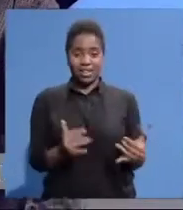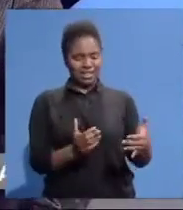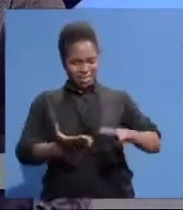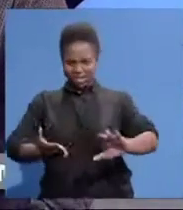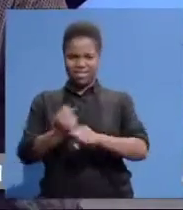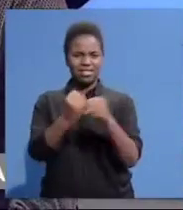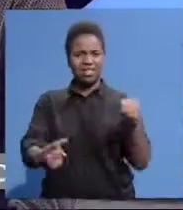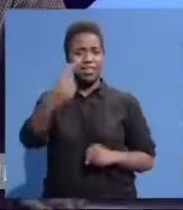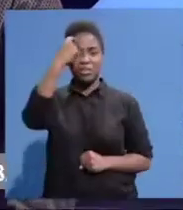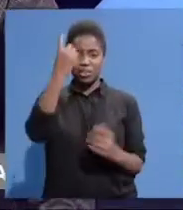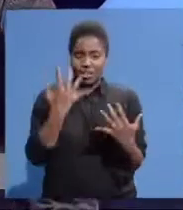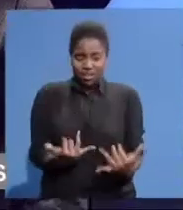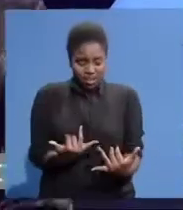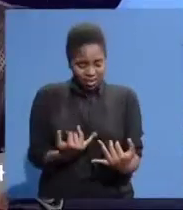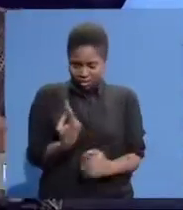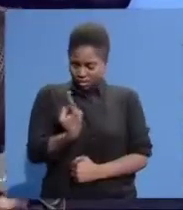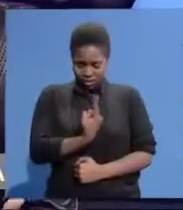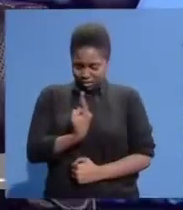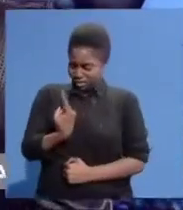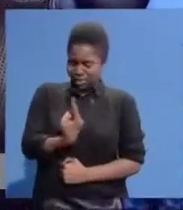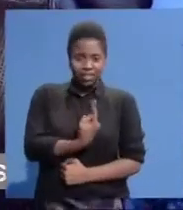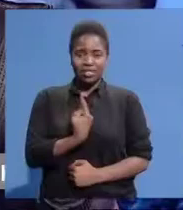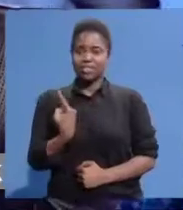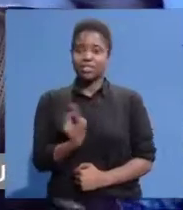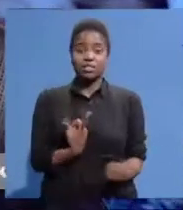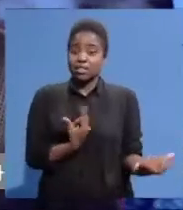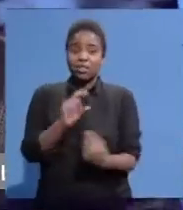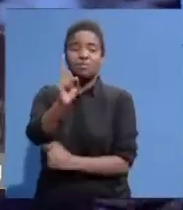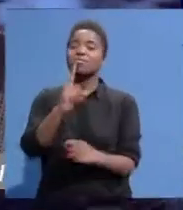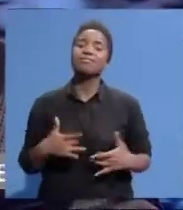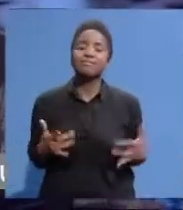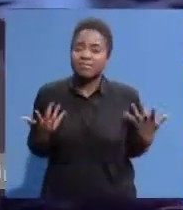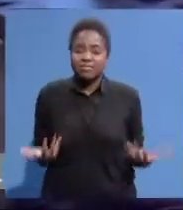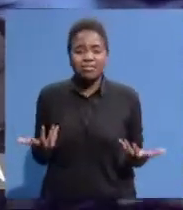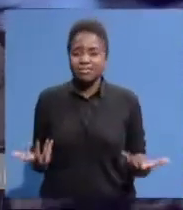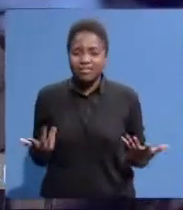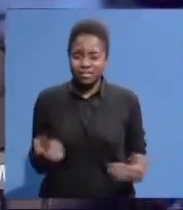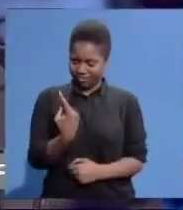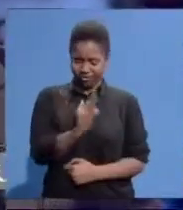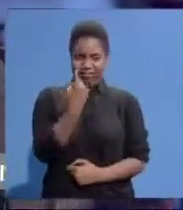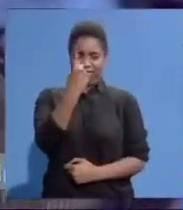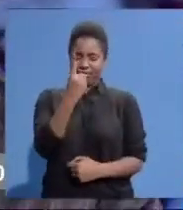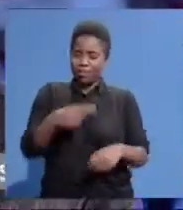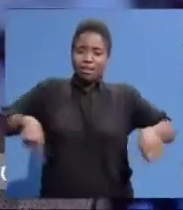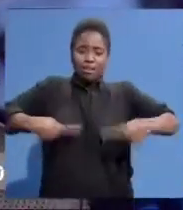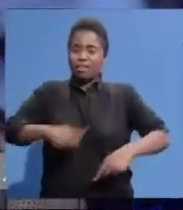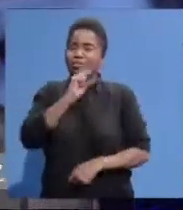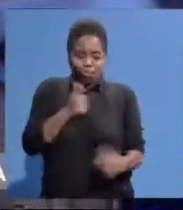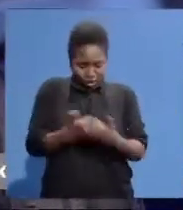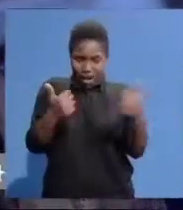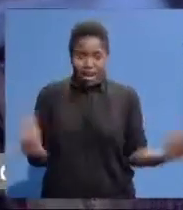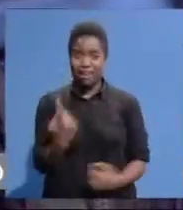And now I have to stand here all alone and face my fears on